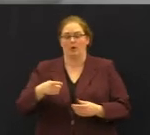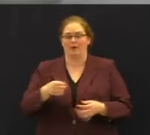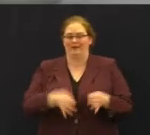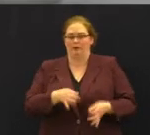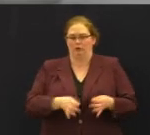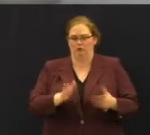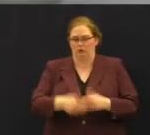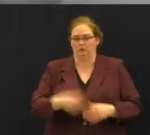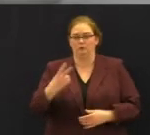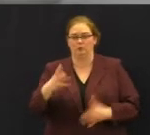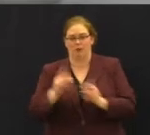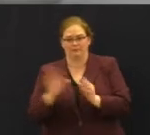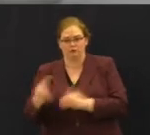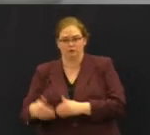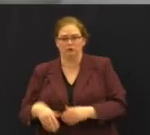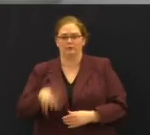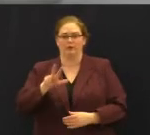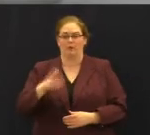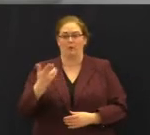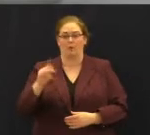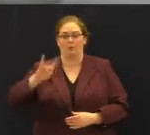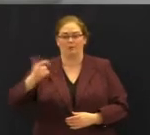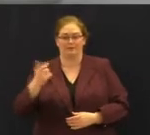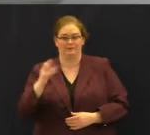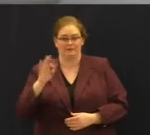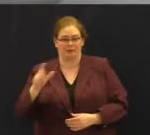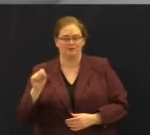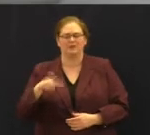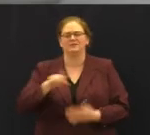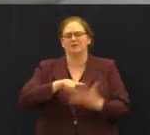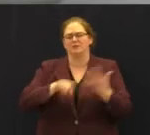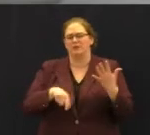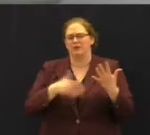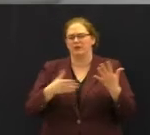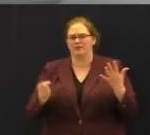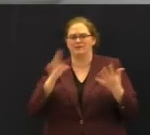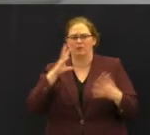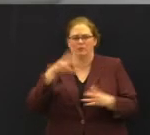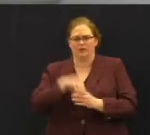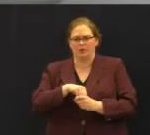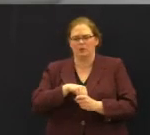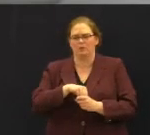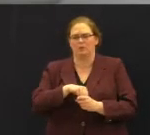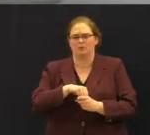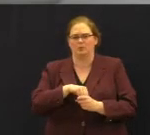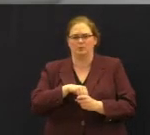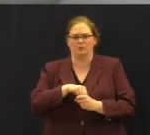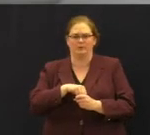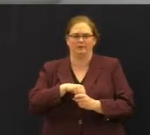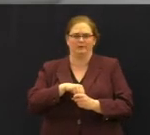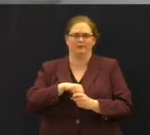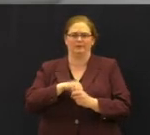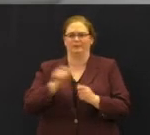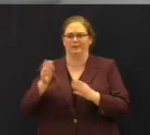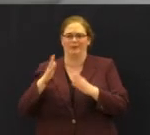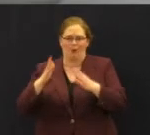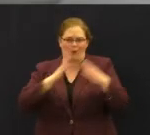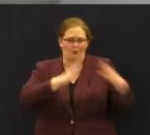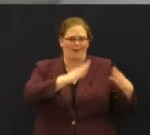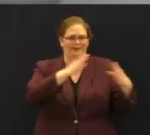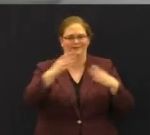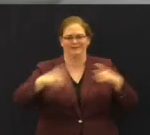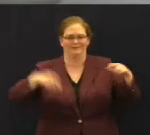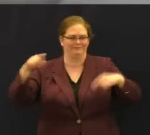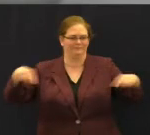2 conference rooms, 3 holding cells, and some of the other features that would be included with, corridors and some of the other